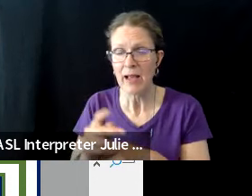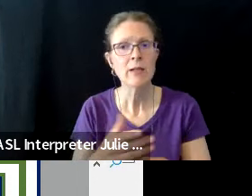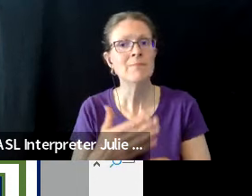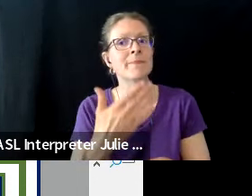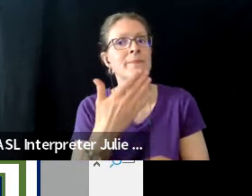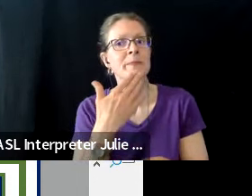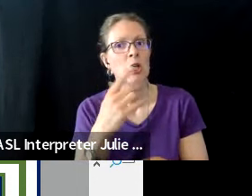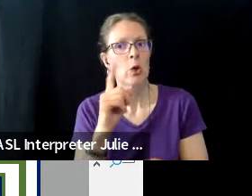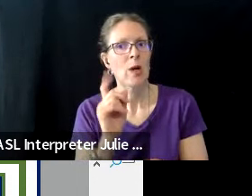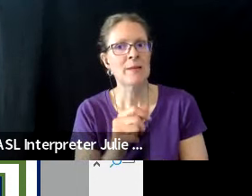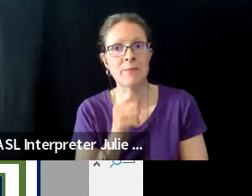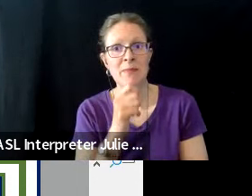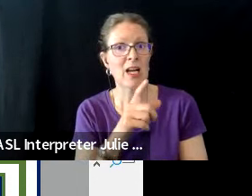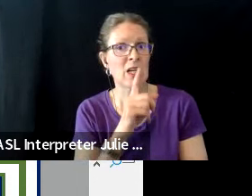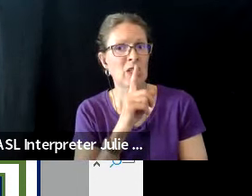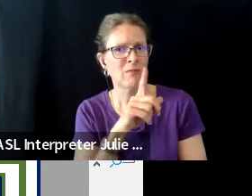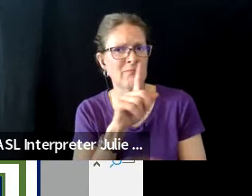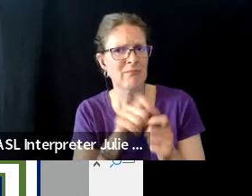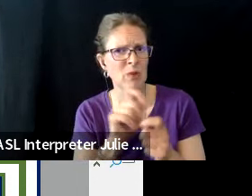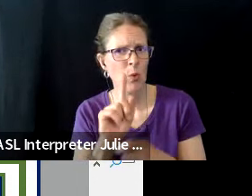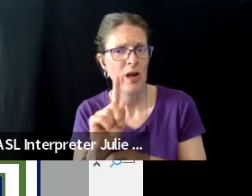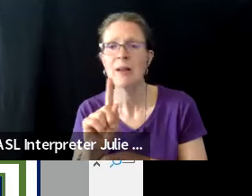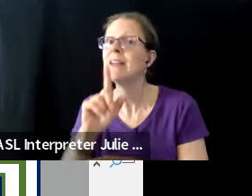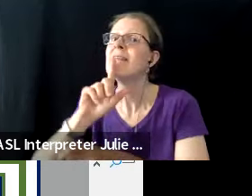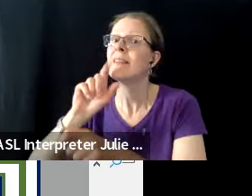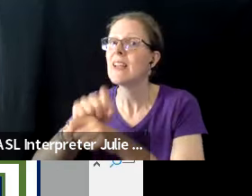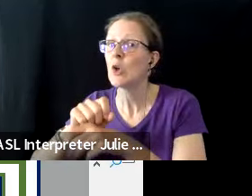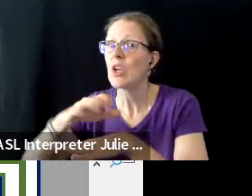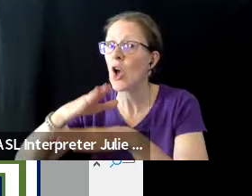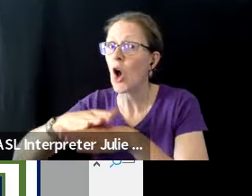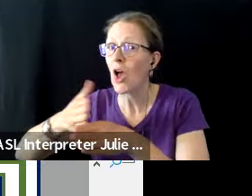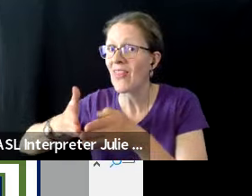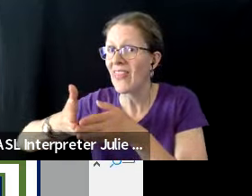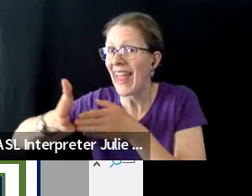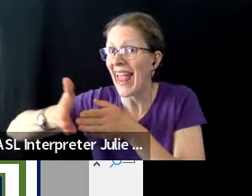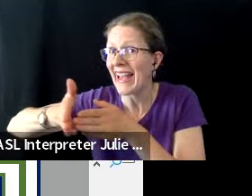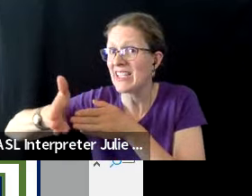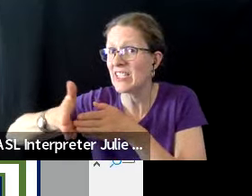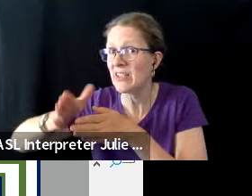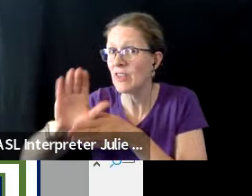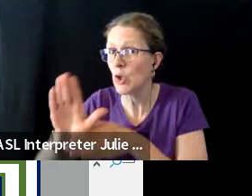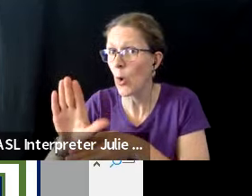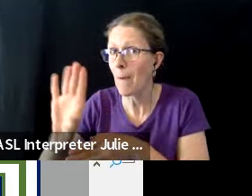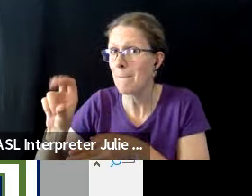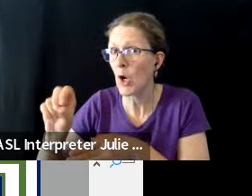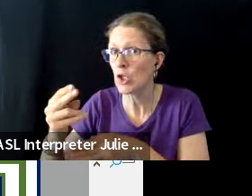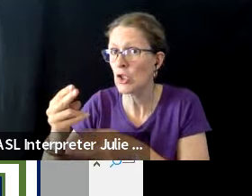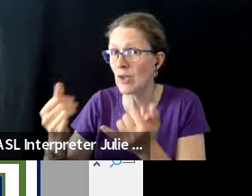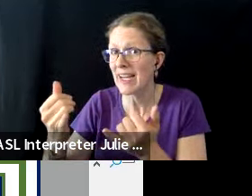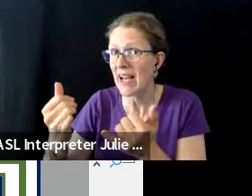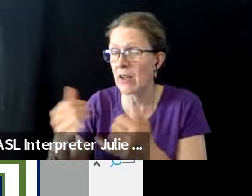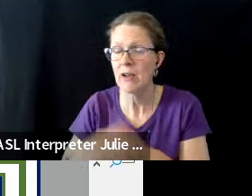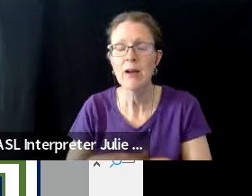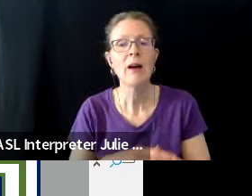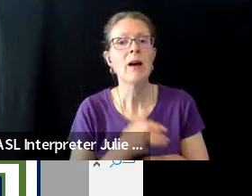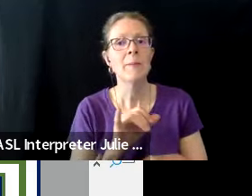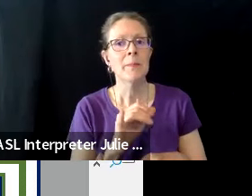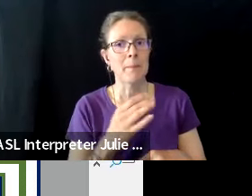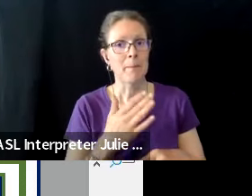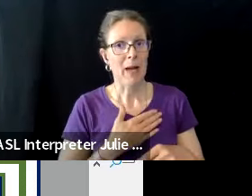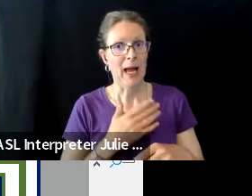sure where it sits, whether it's It on, literally would be along the edge of where your bushes are right now. is it, I guess my question, Skip,